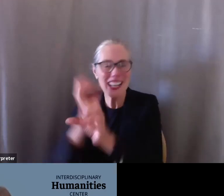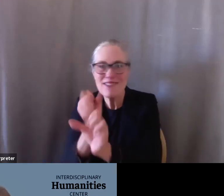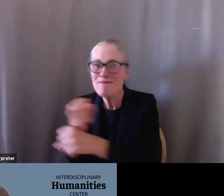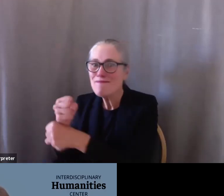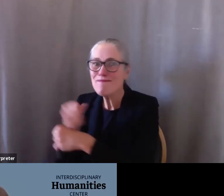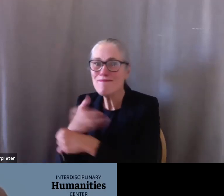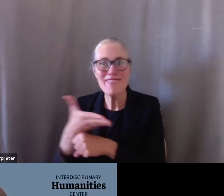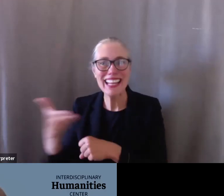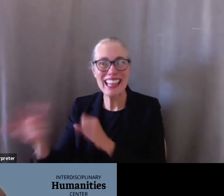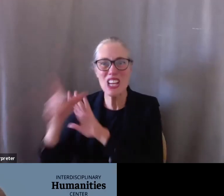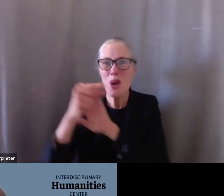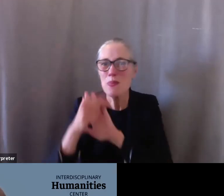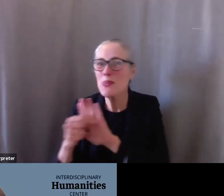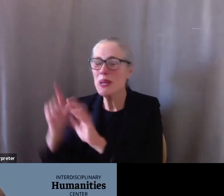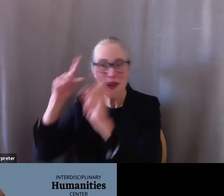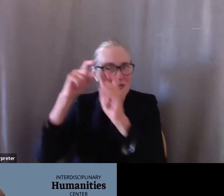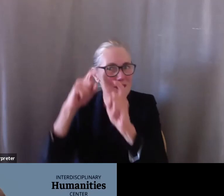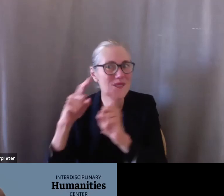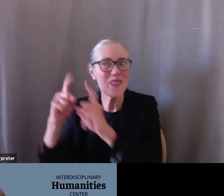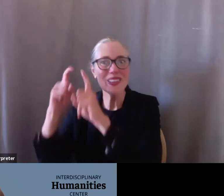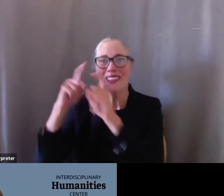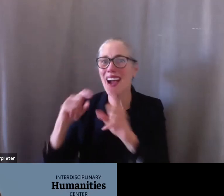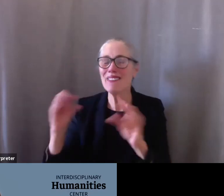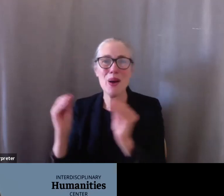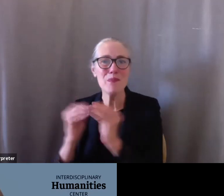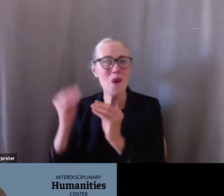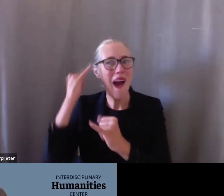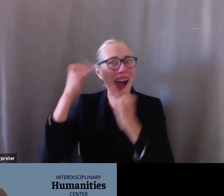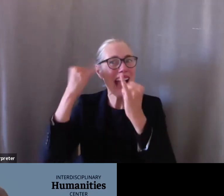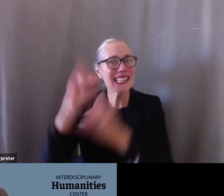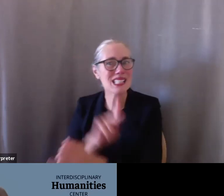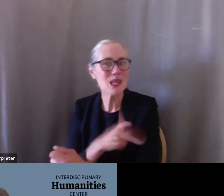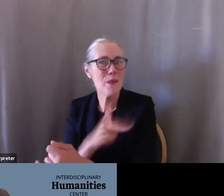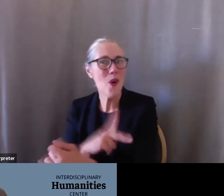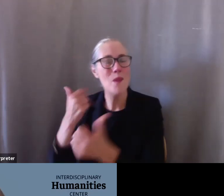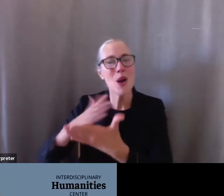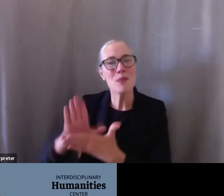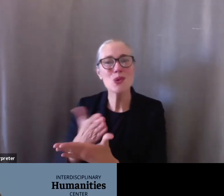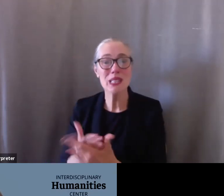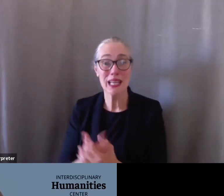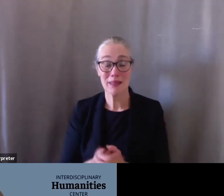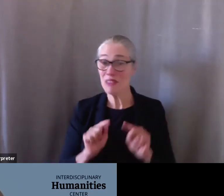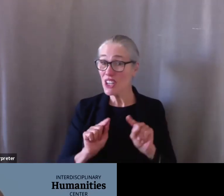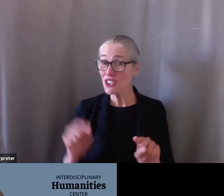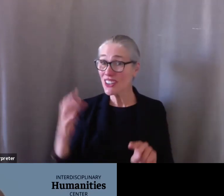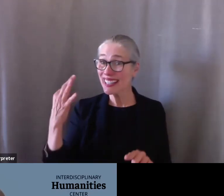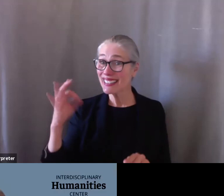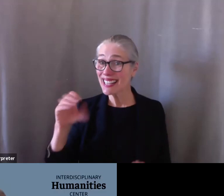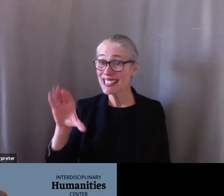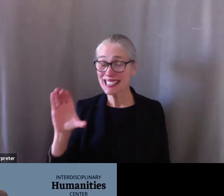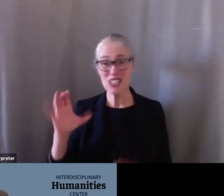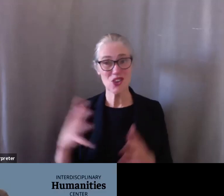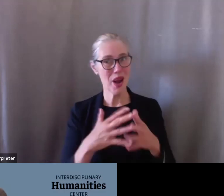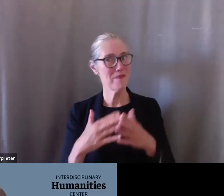mass schooling and mass public education, which Southerners were not willing to do, and which white